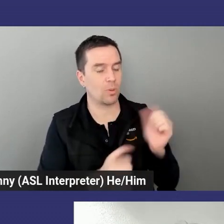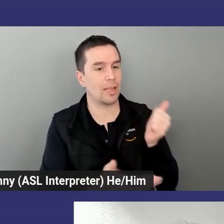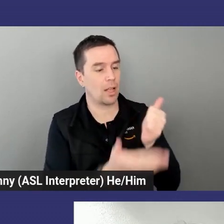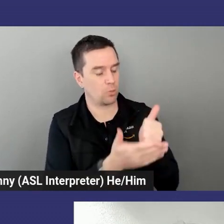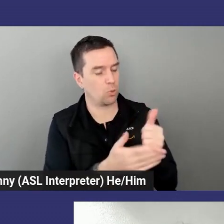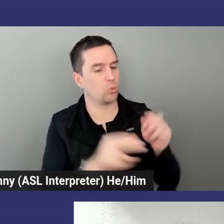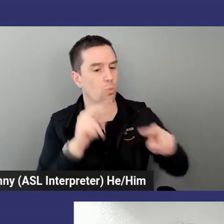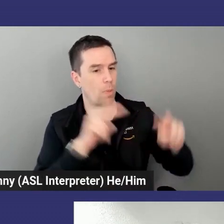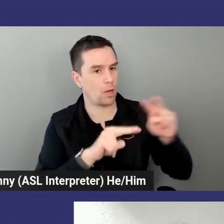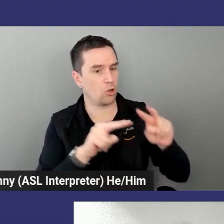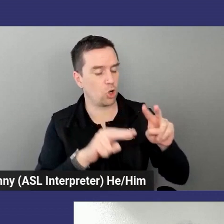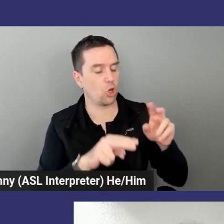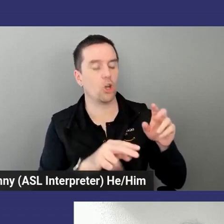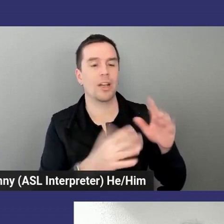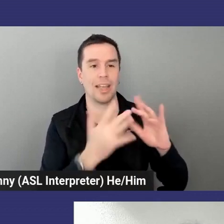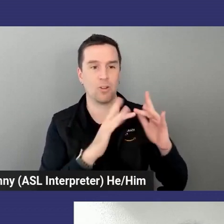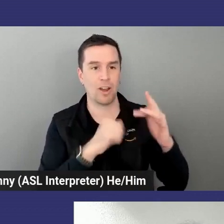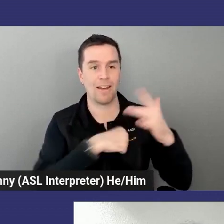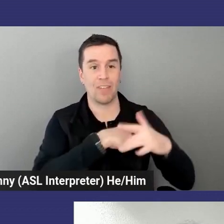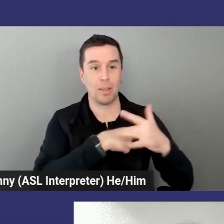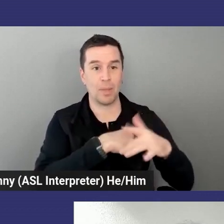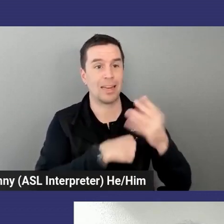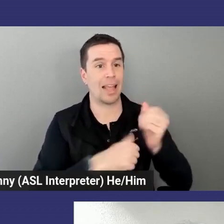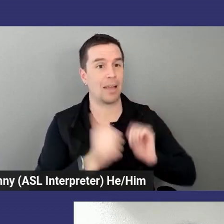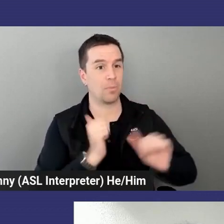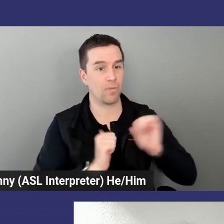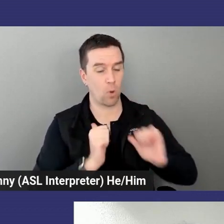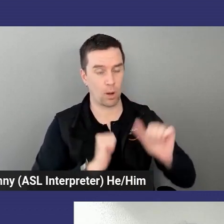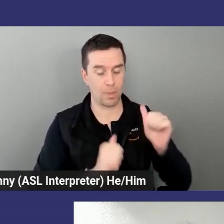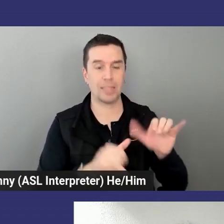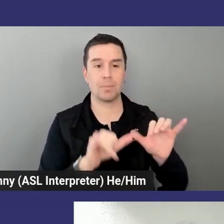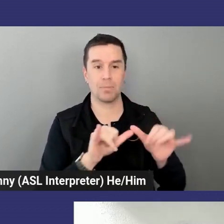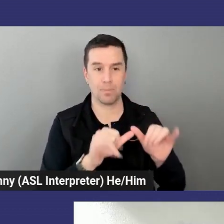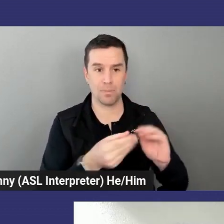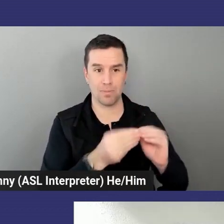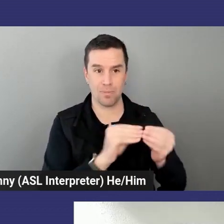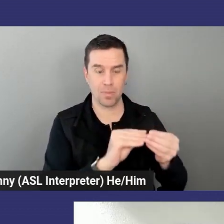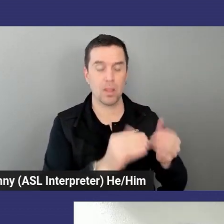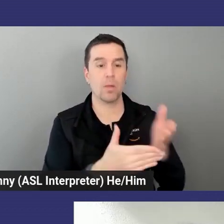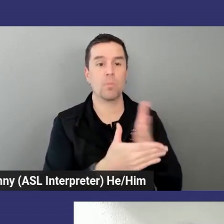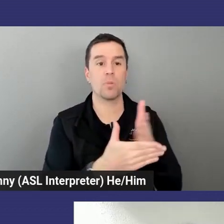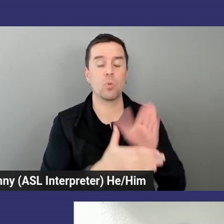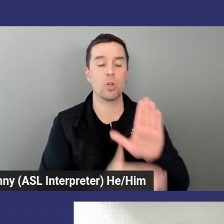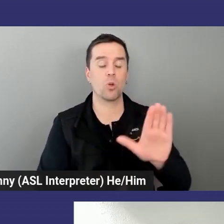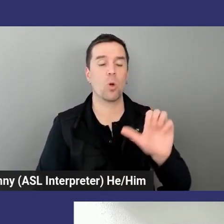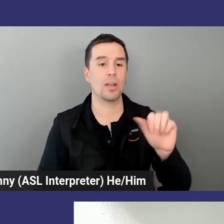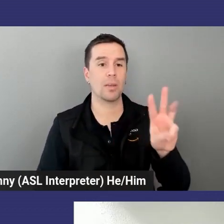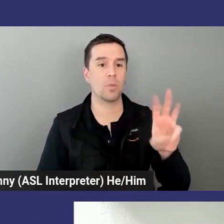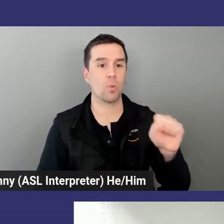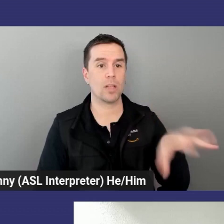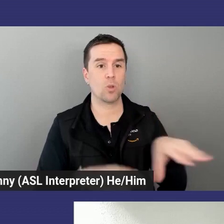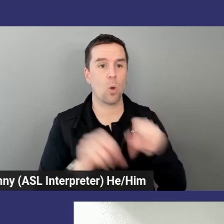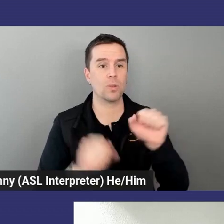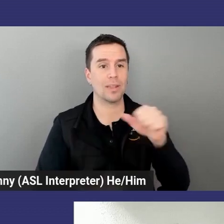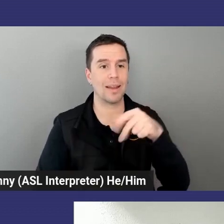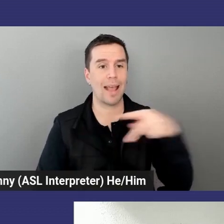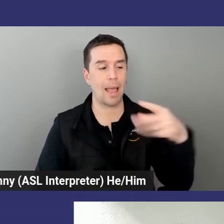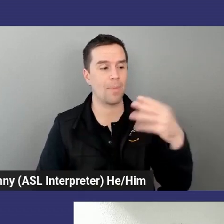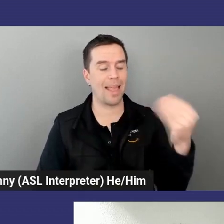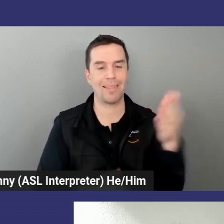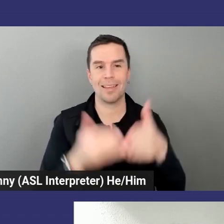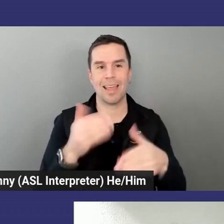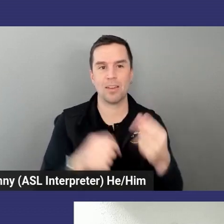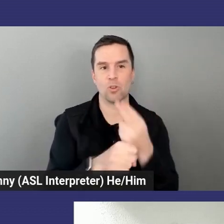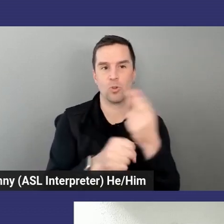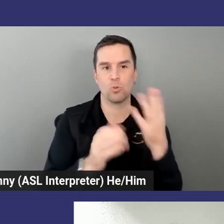monitor the internet availability and performance matrix between your AWS hosted application and the application end users. It helps